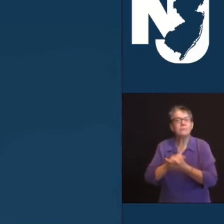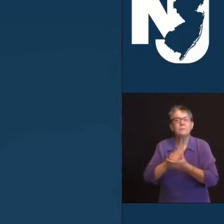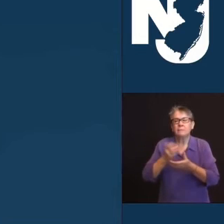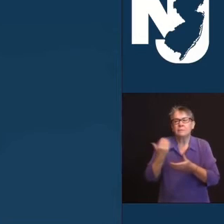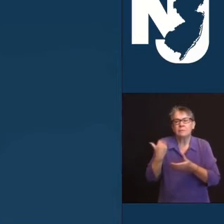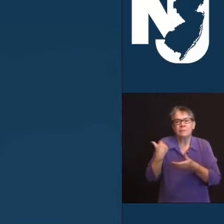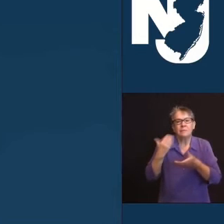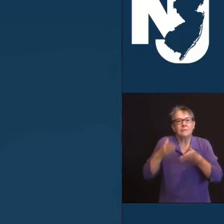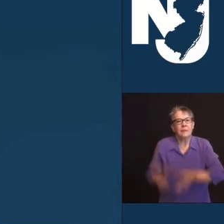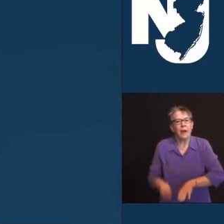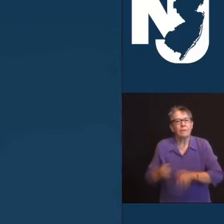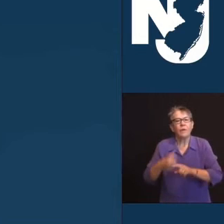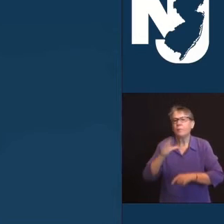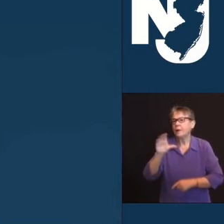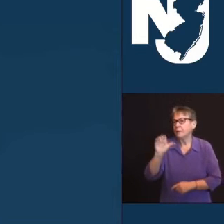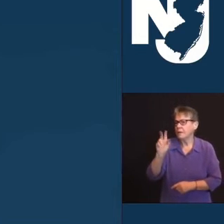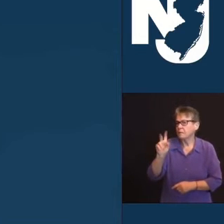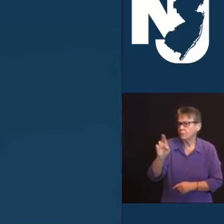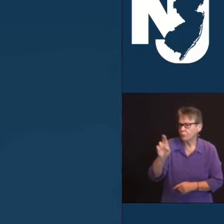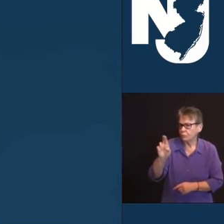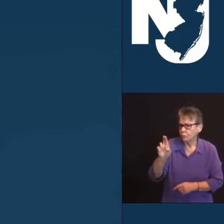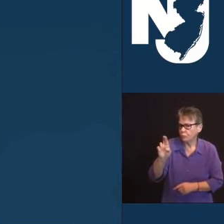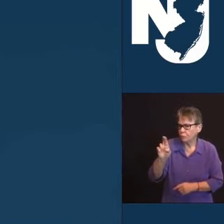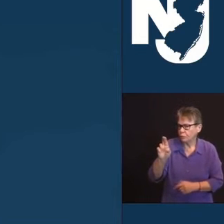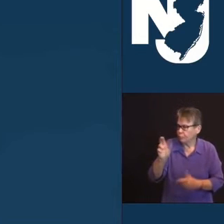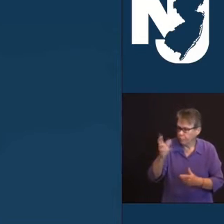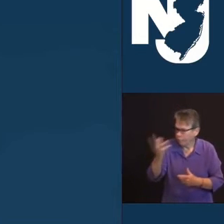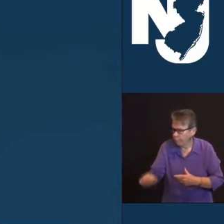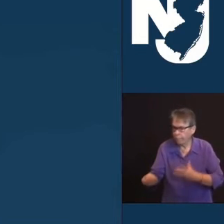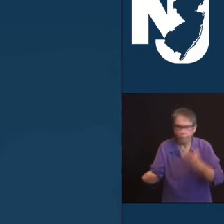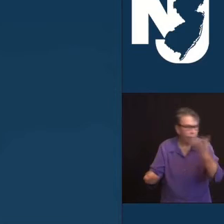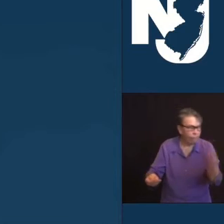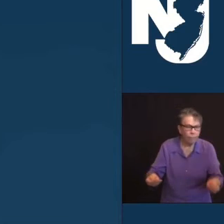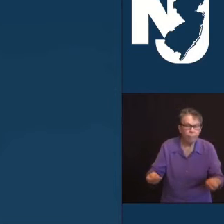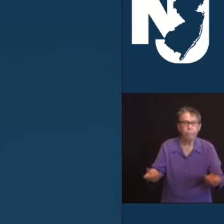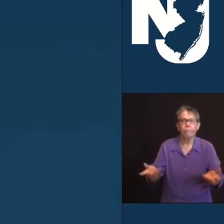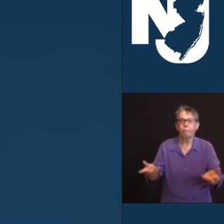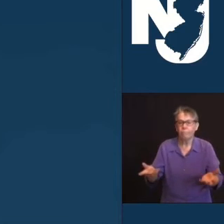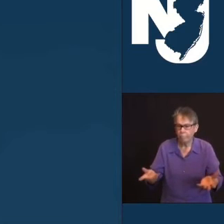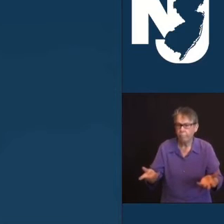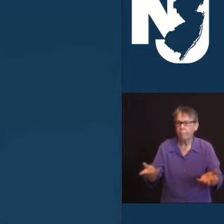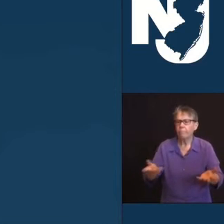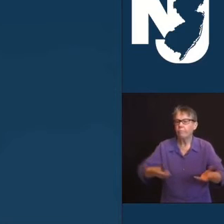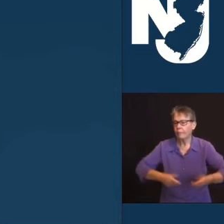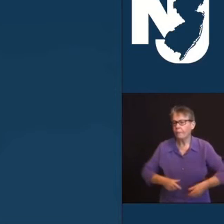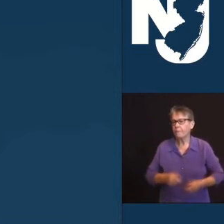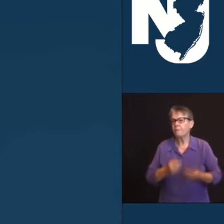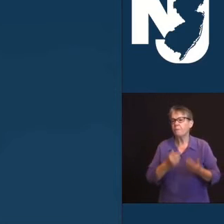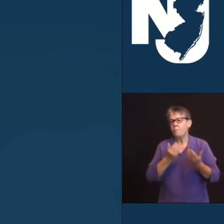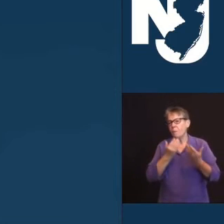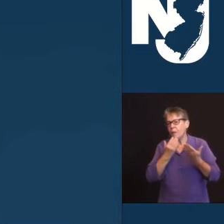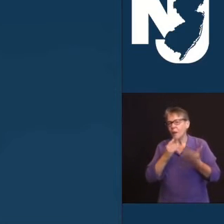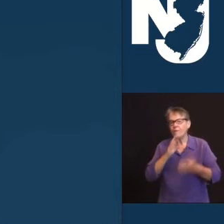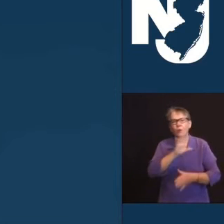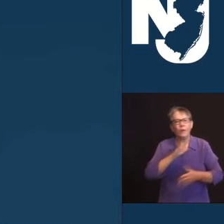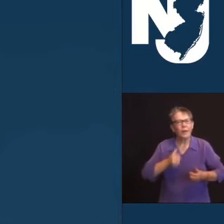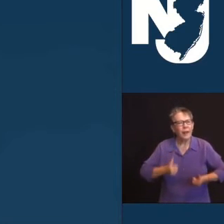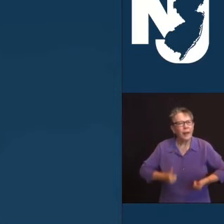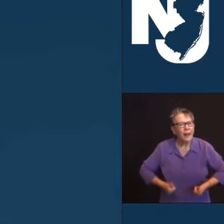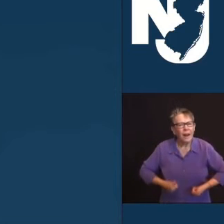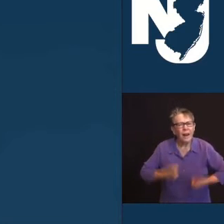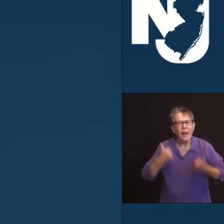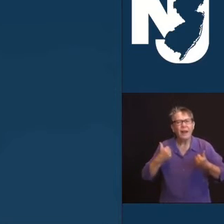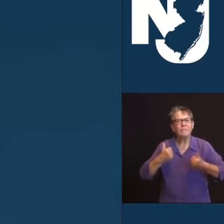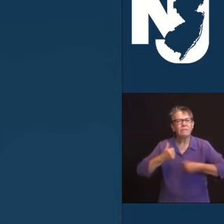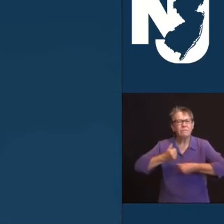other cousins and extended family and friends. So we thank Toby for a lifetime dedicated to the well-being of others.